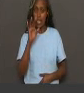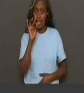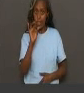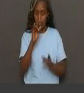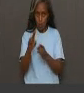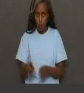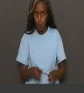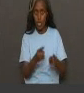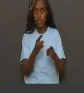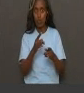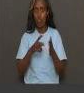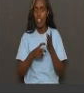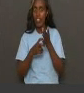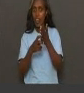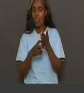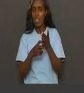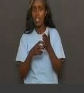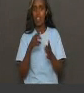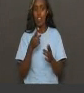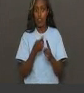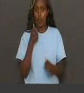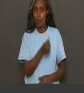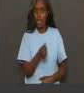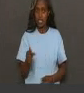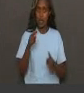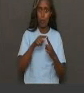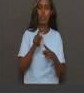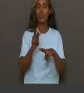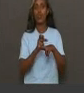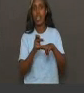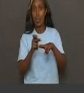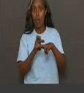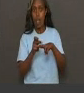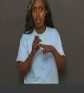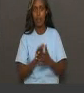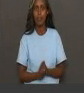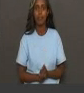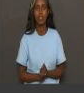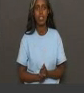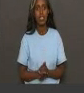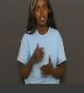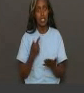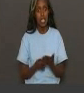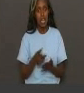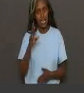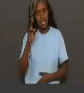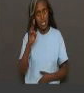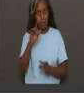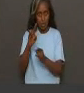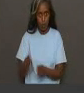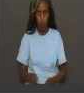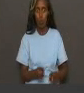There are 8 ways of traveling from Addis Ababa to Dire Dawa. There